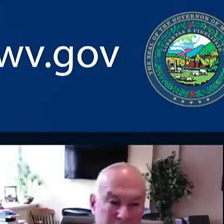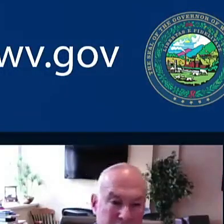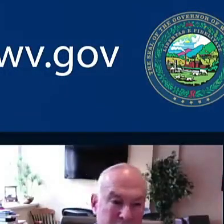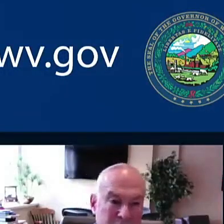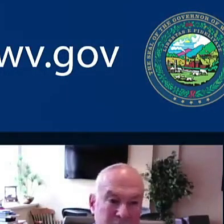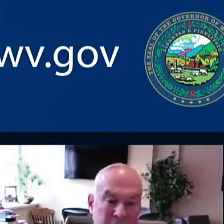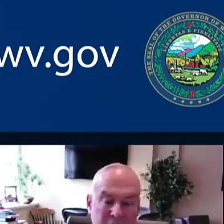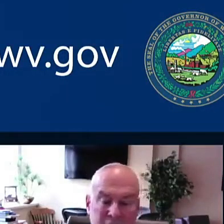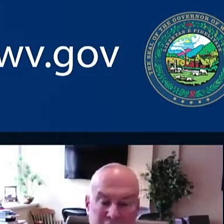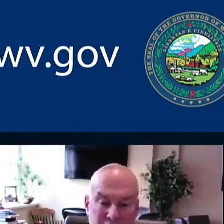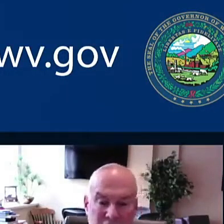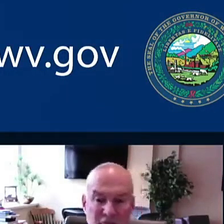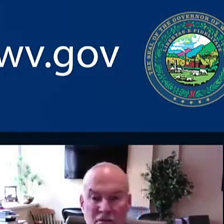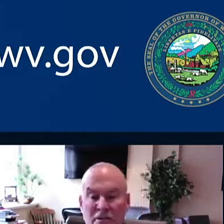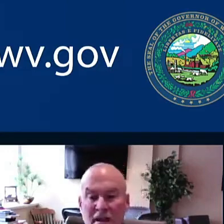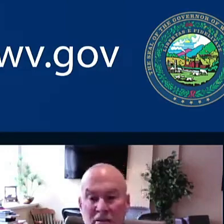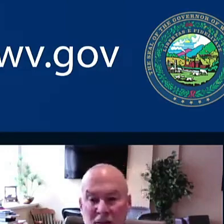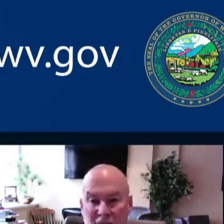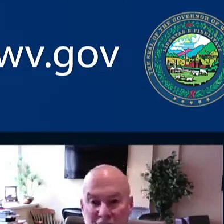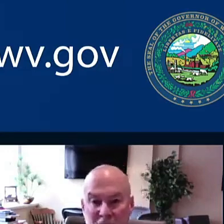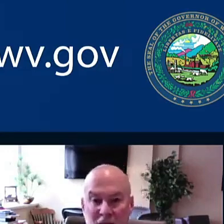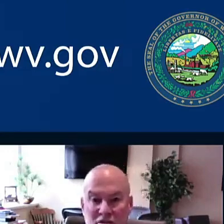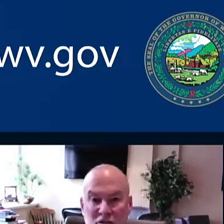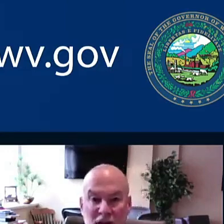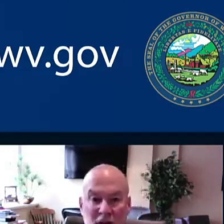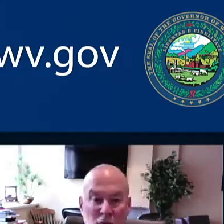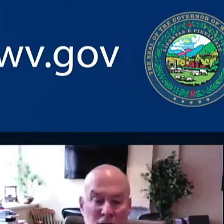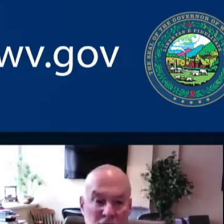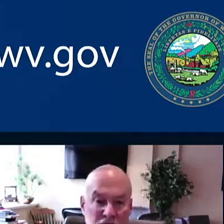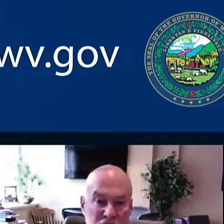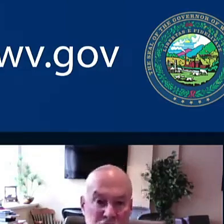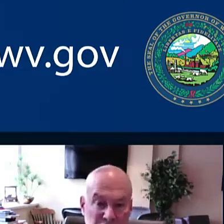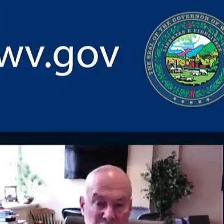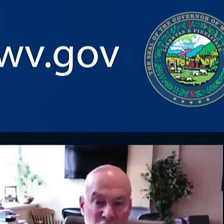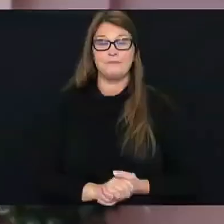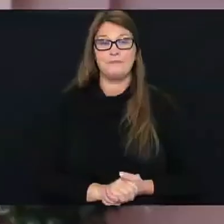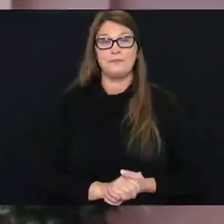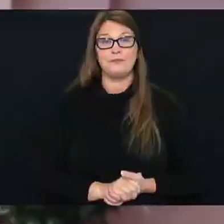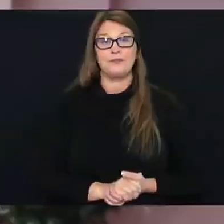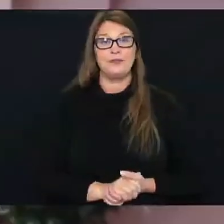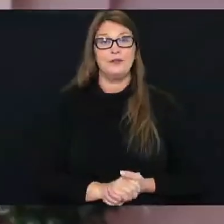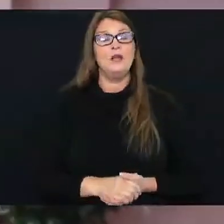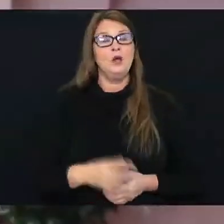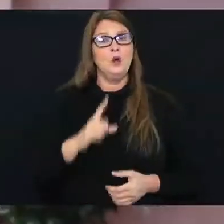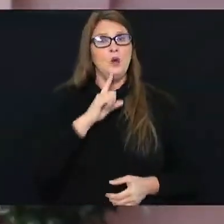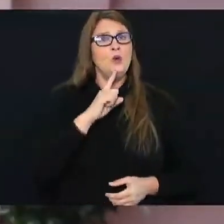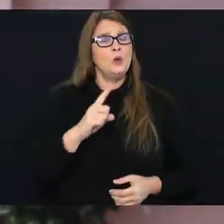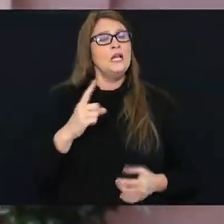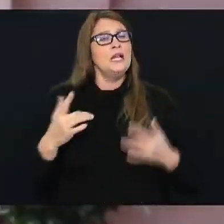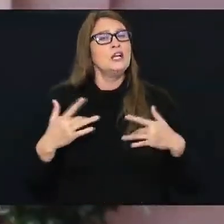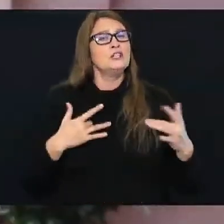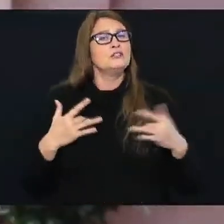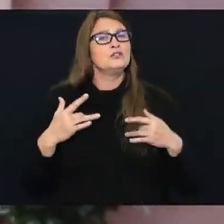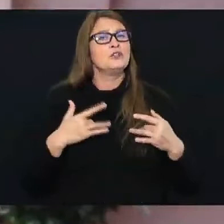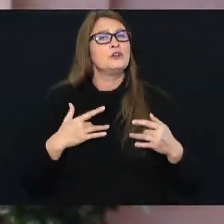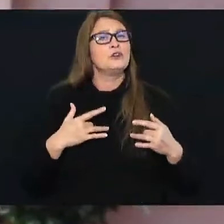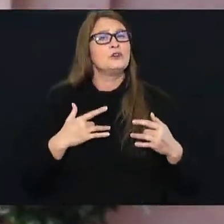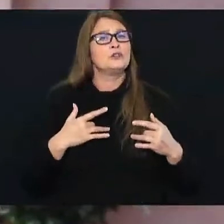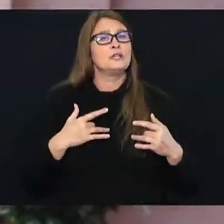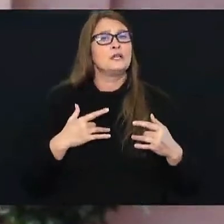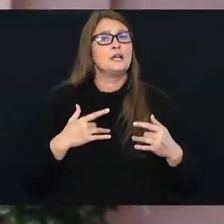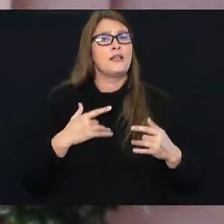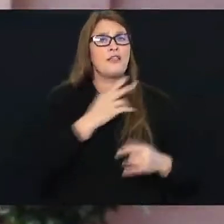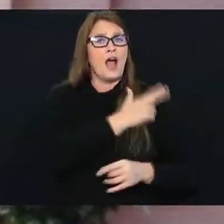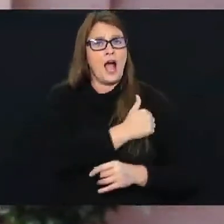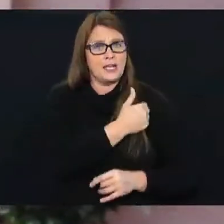bunch. Yeah, thank you, Governor. Thank you, Kenny. So Kenny, we are very worried about the surge to hospitals